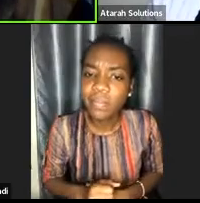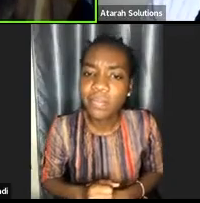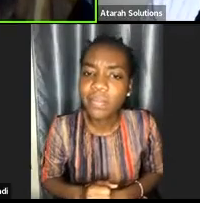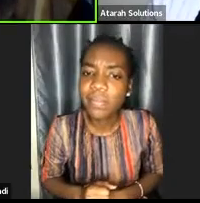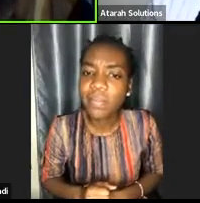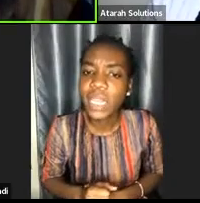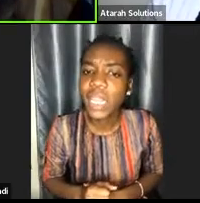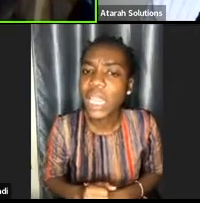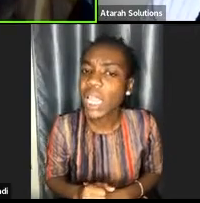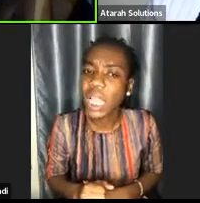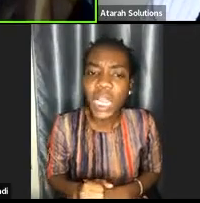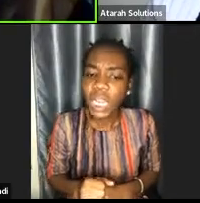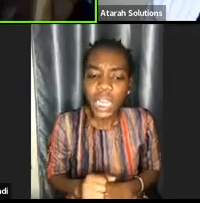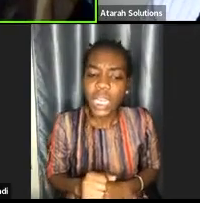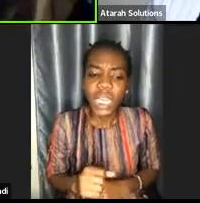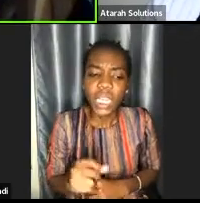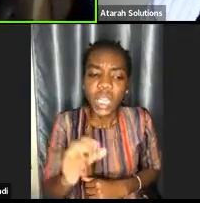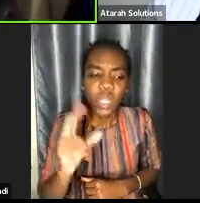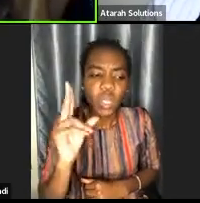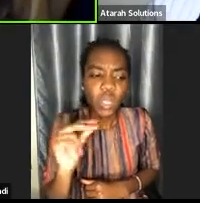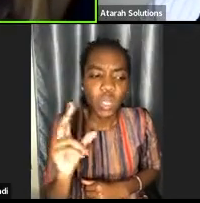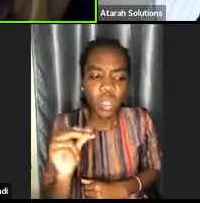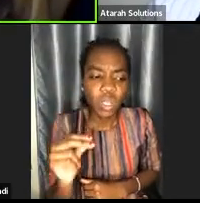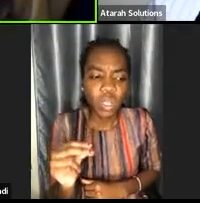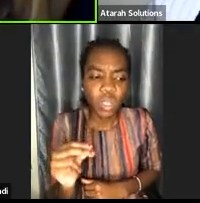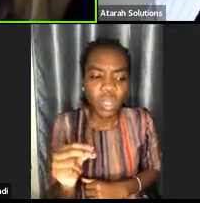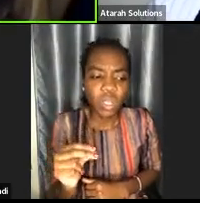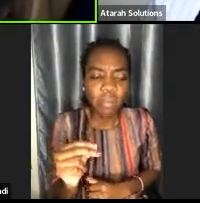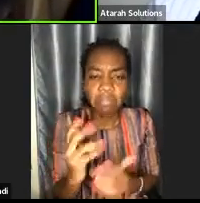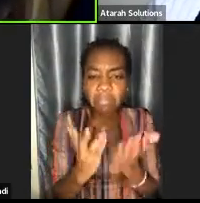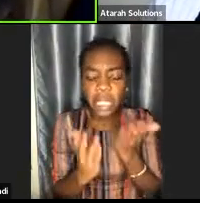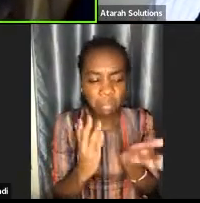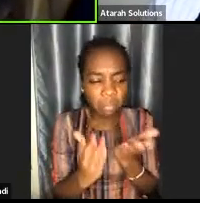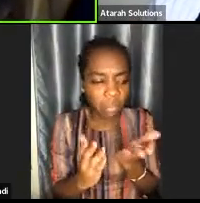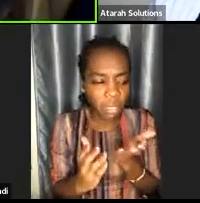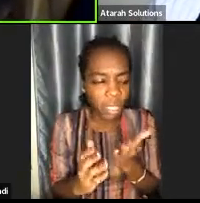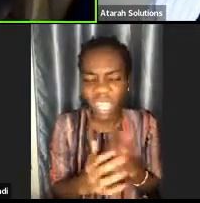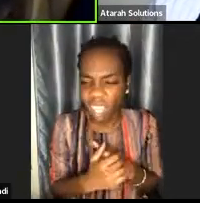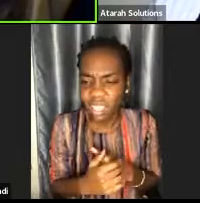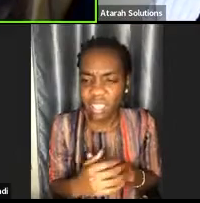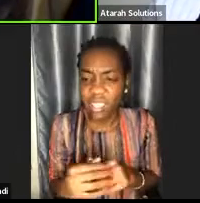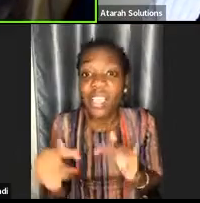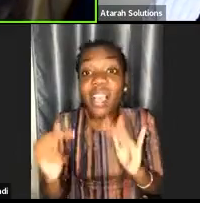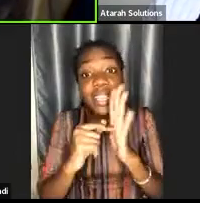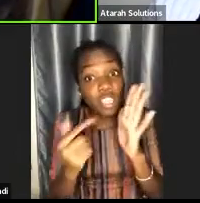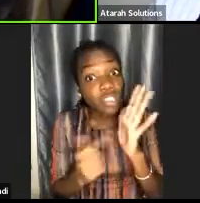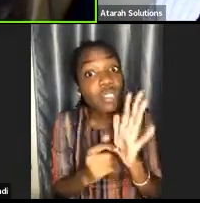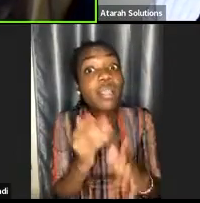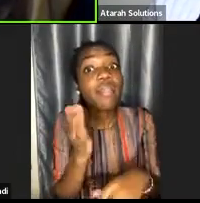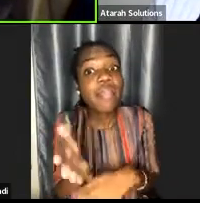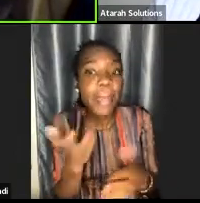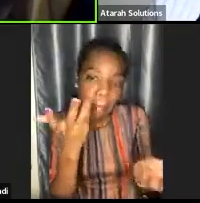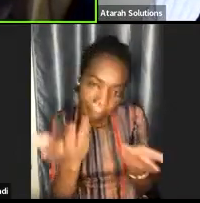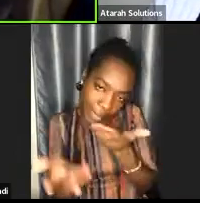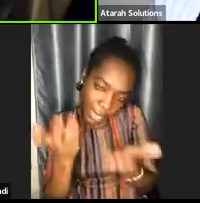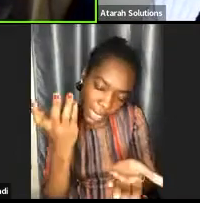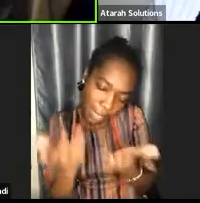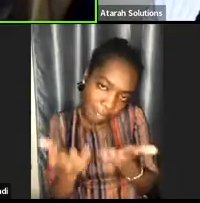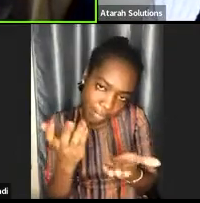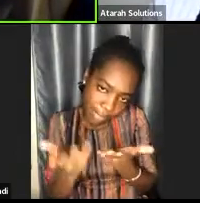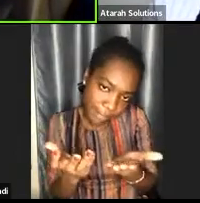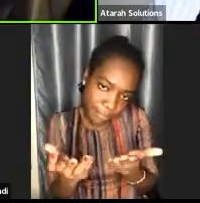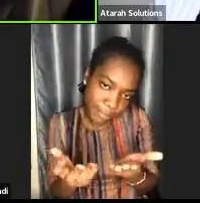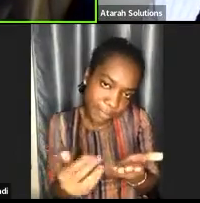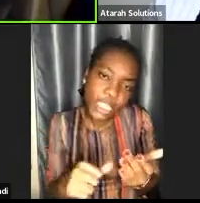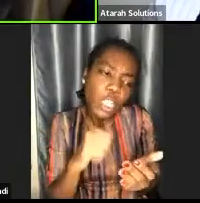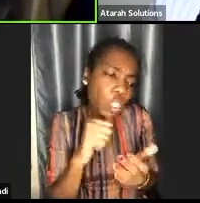not very many. Maybe the issue here could be they may not be well